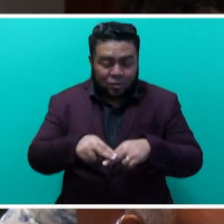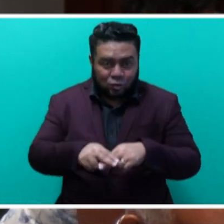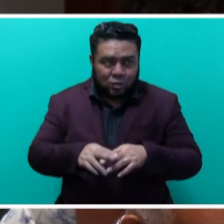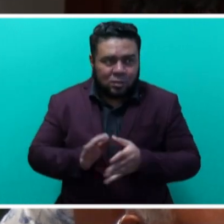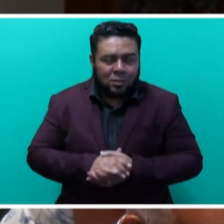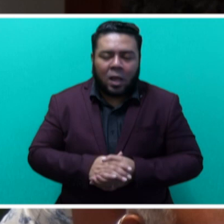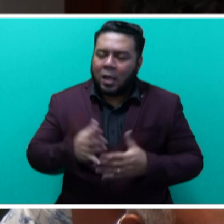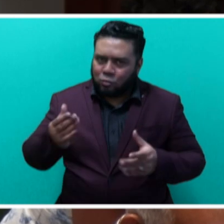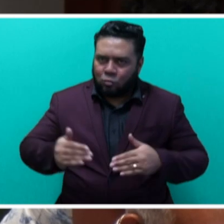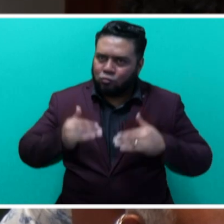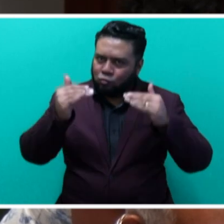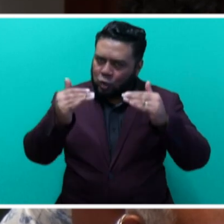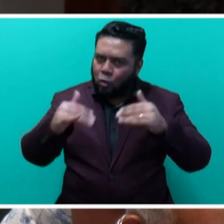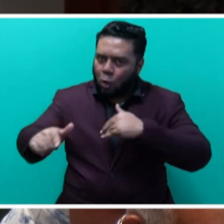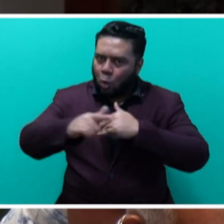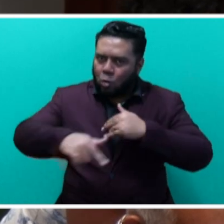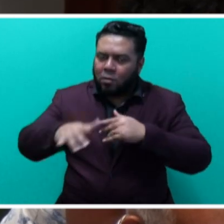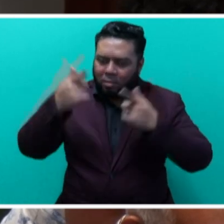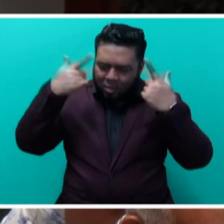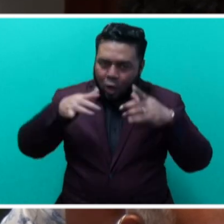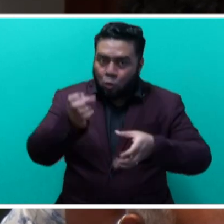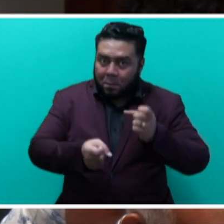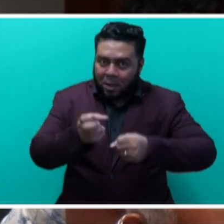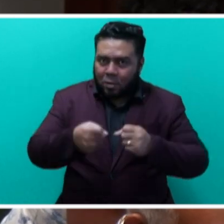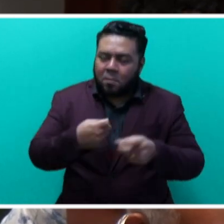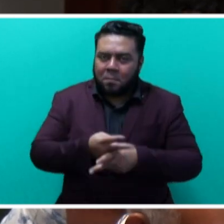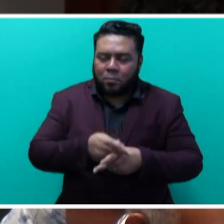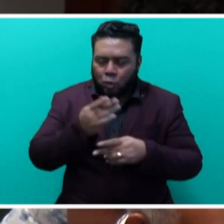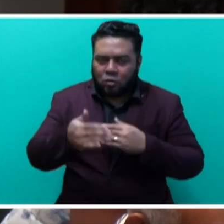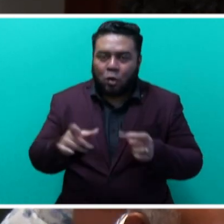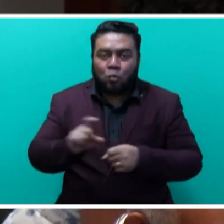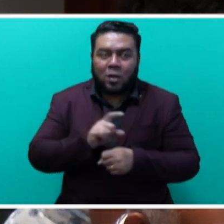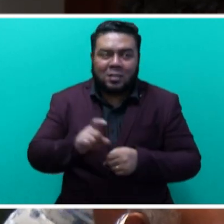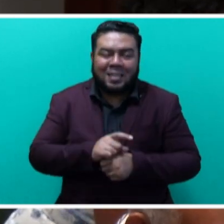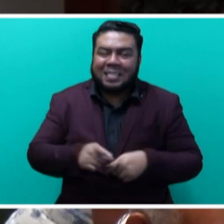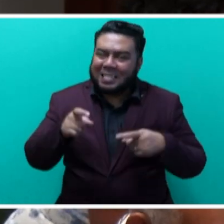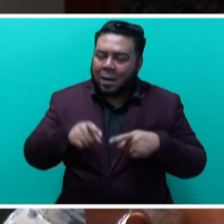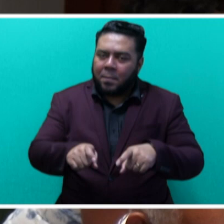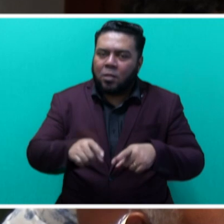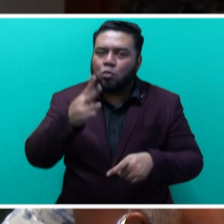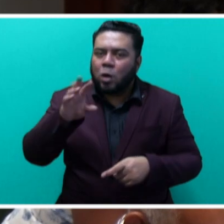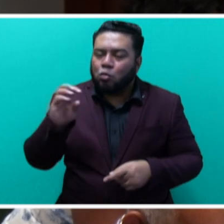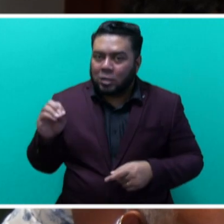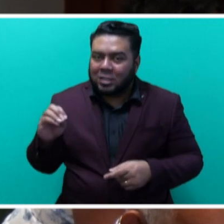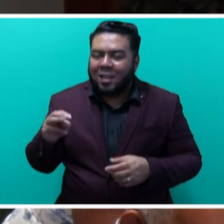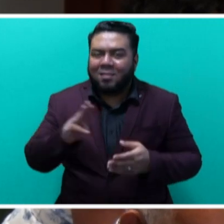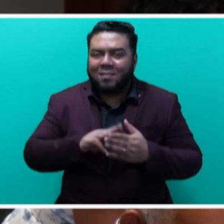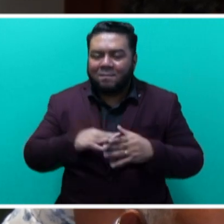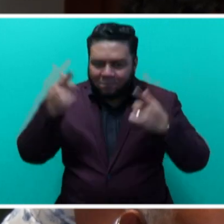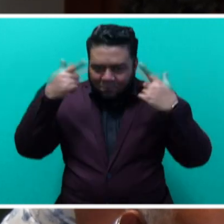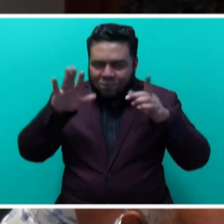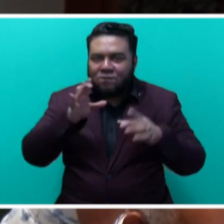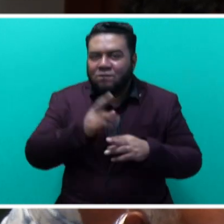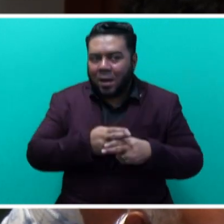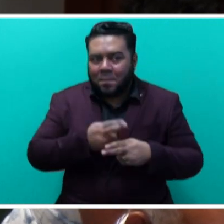to enhance the local dairy industry through the creation of a sustainable 200 dairy cow farm